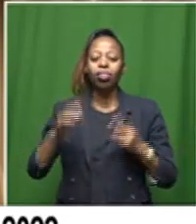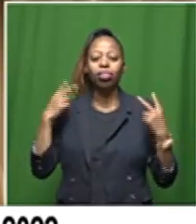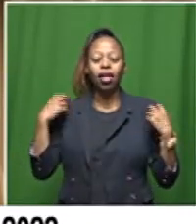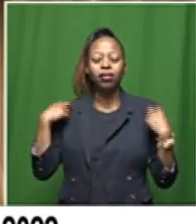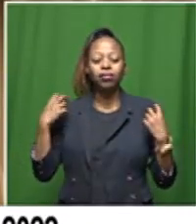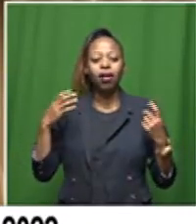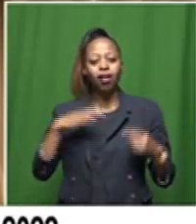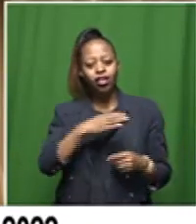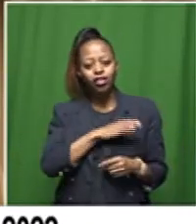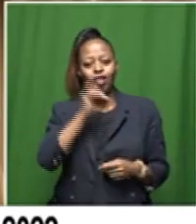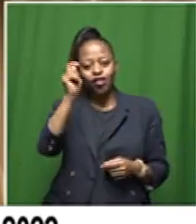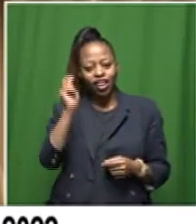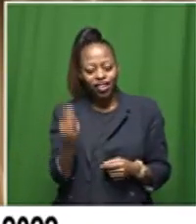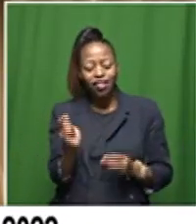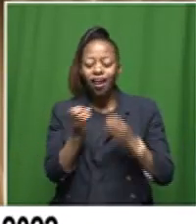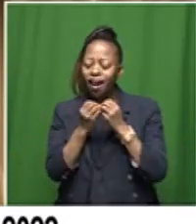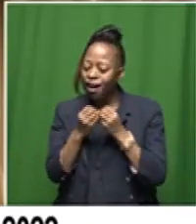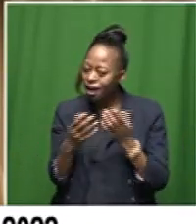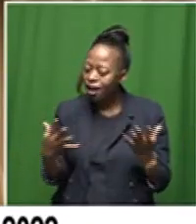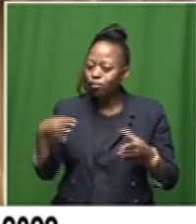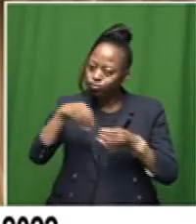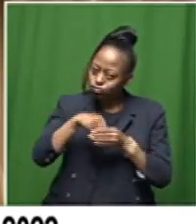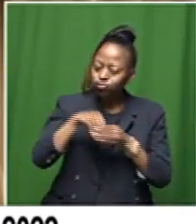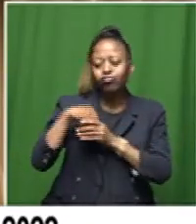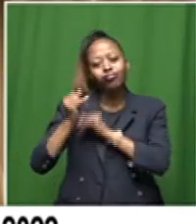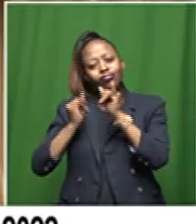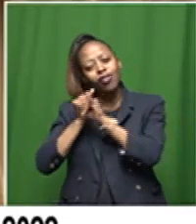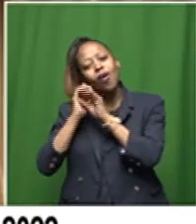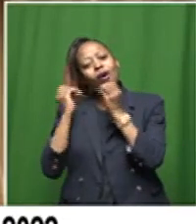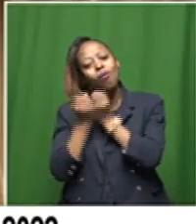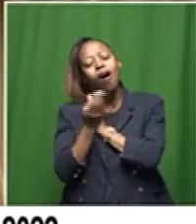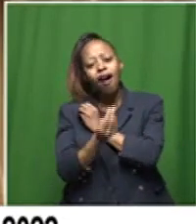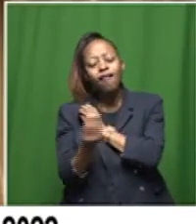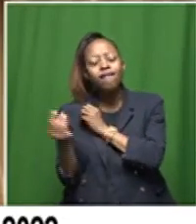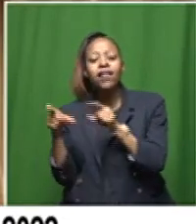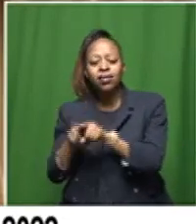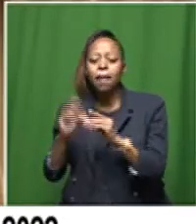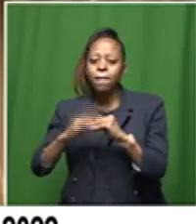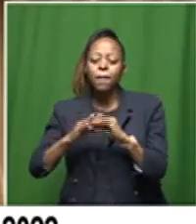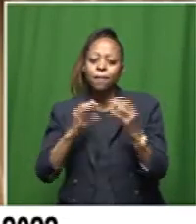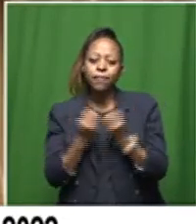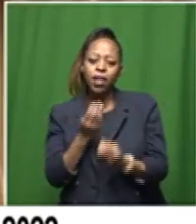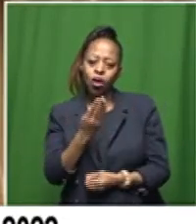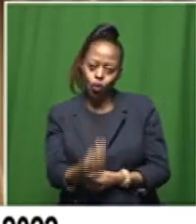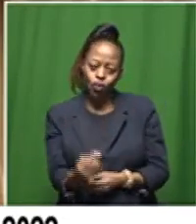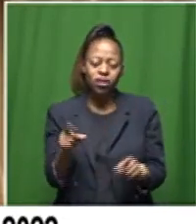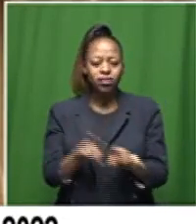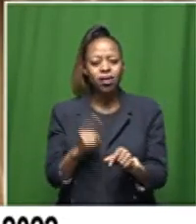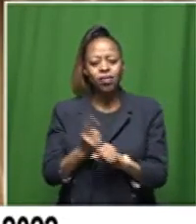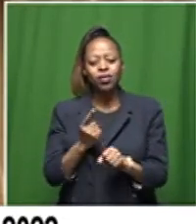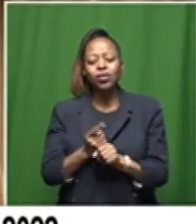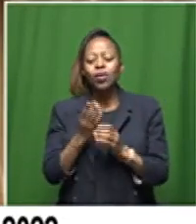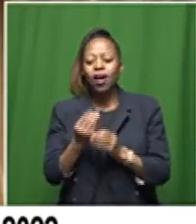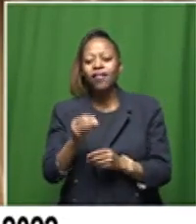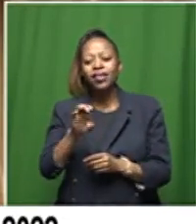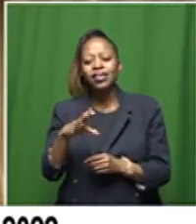of Kenya. So anybody, and we have international organizations that are also members of the organization. We have